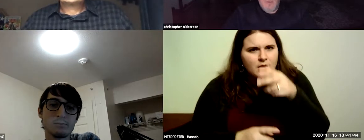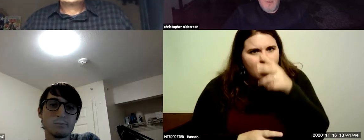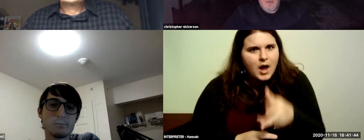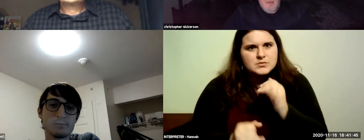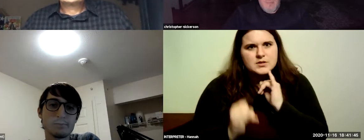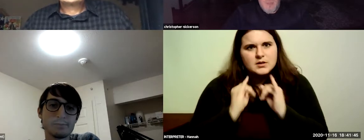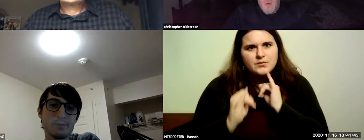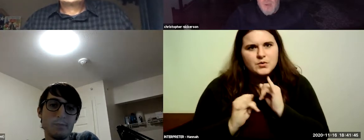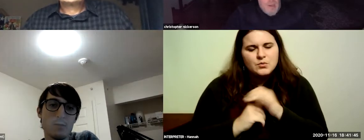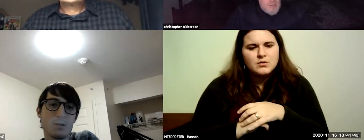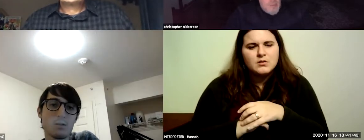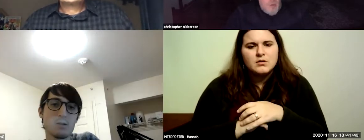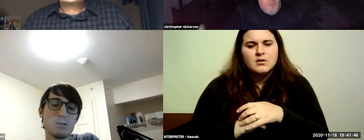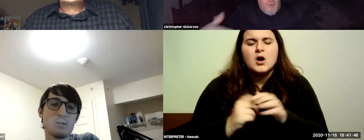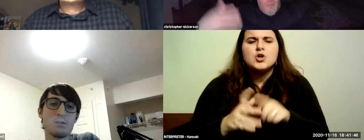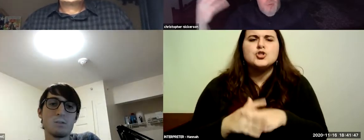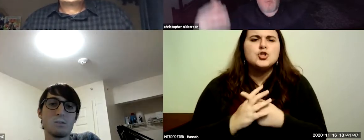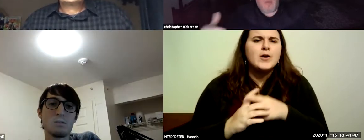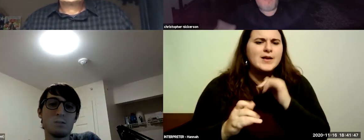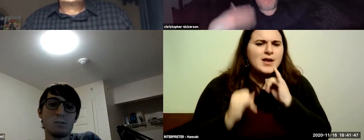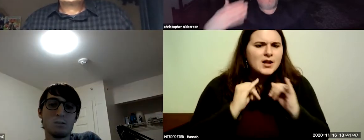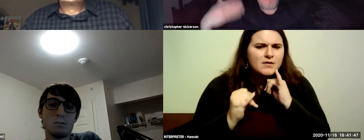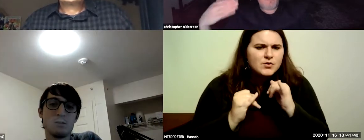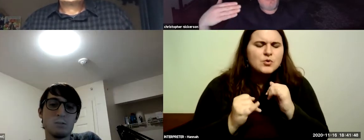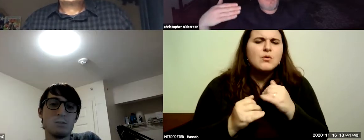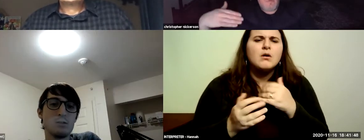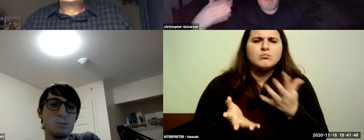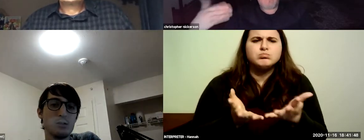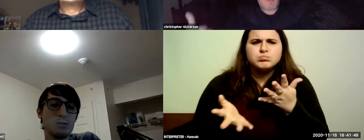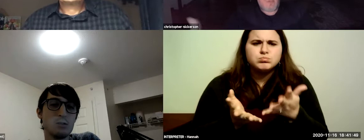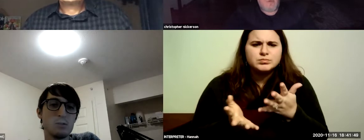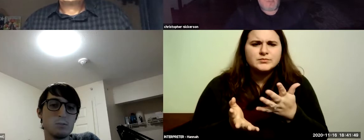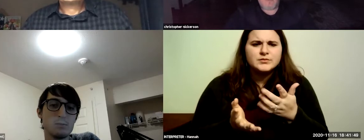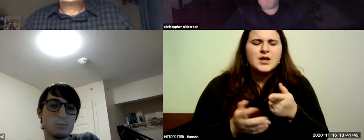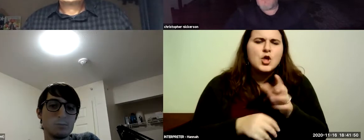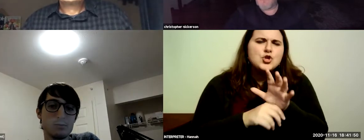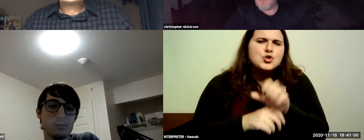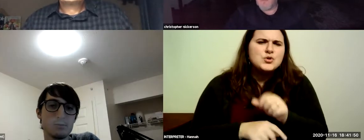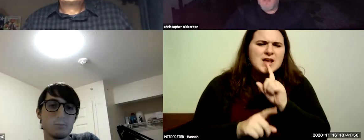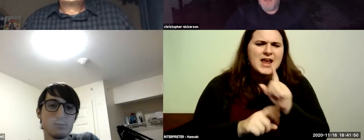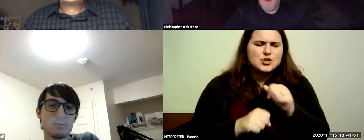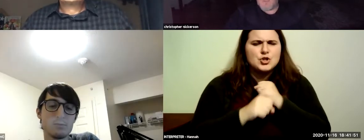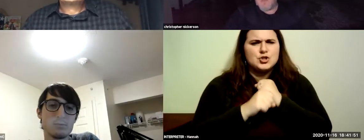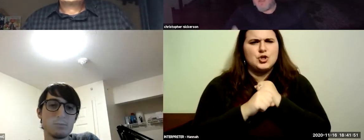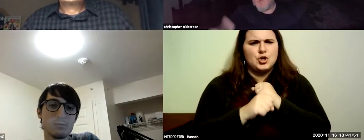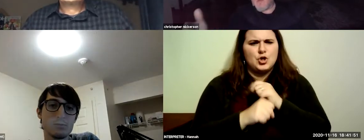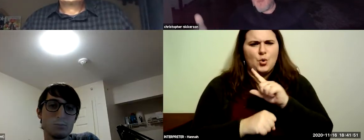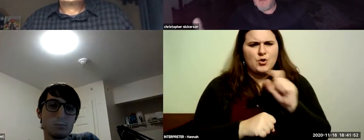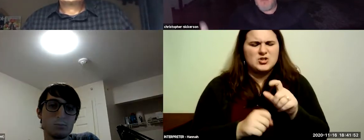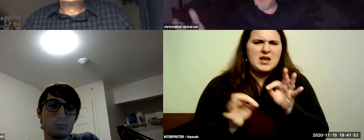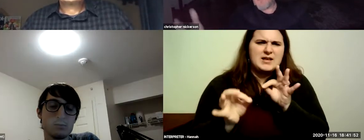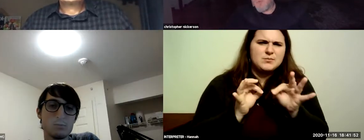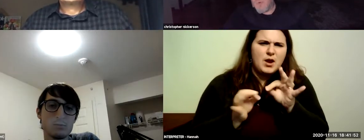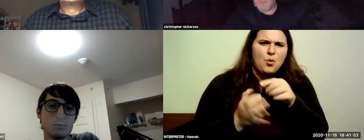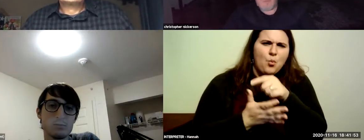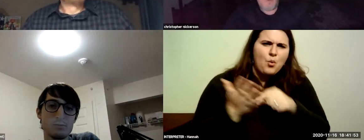interviews, I'll start off, you know, they're used to answering security questions. Oh, I'm used to, you know, explaining what command